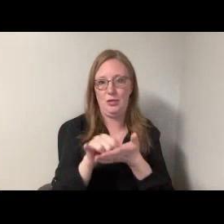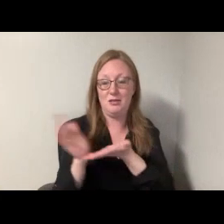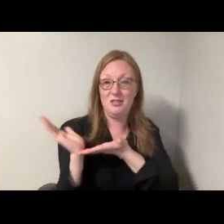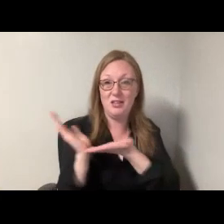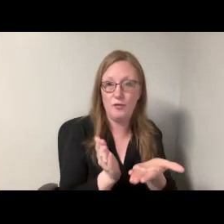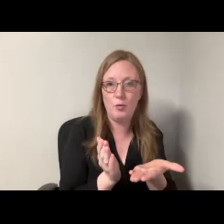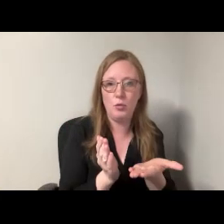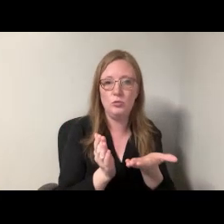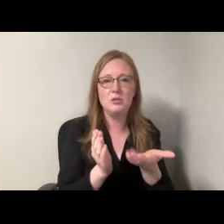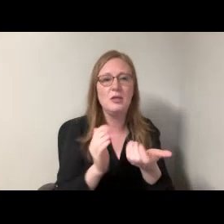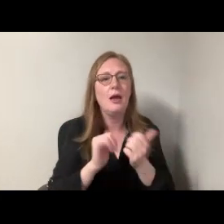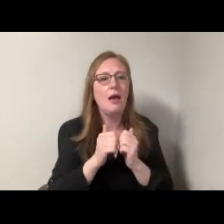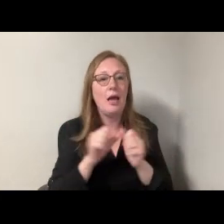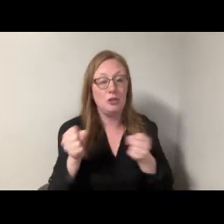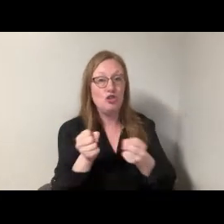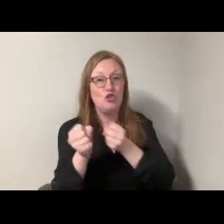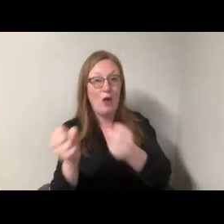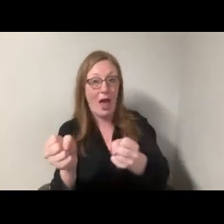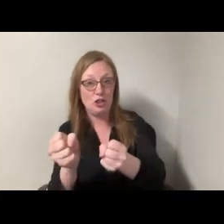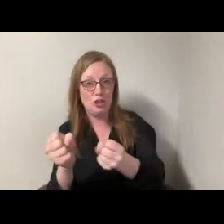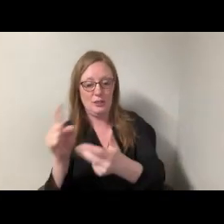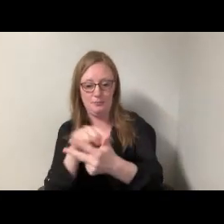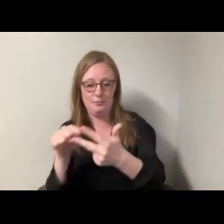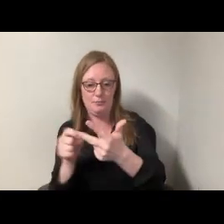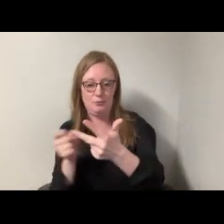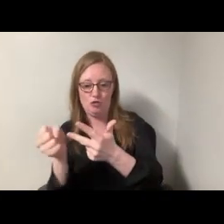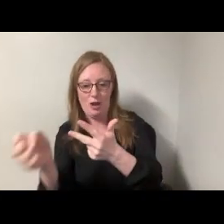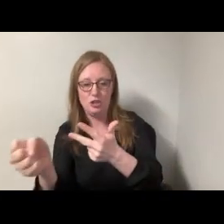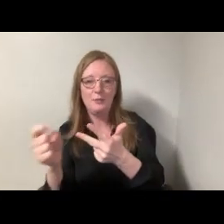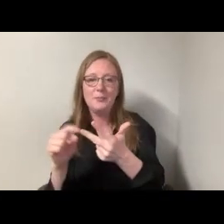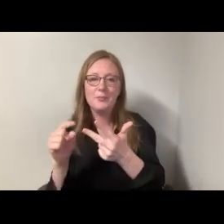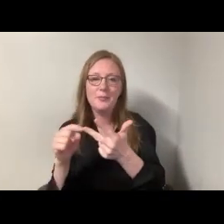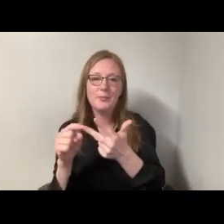the strategy really is what